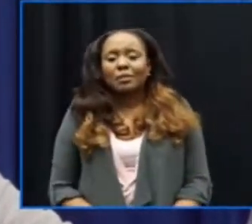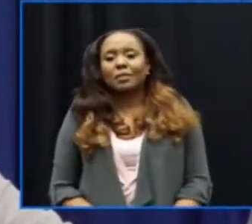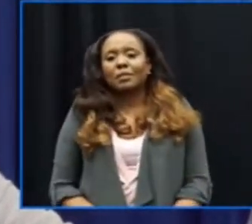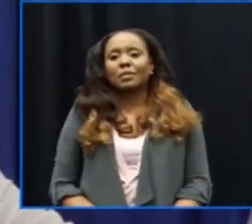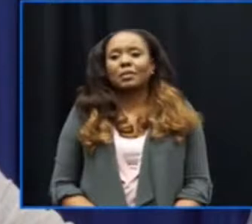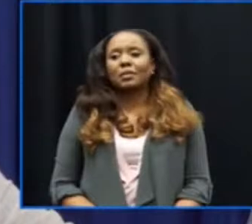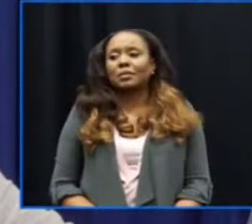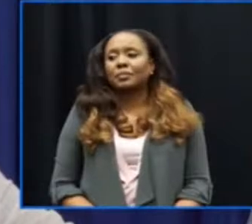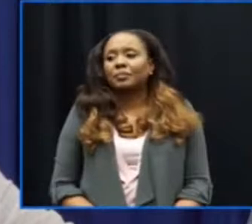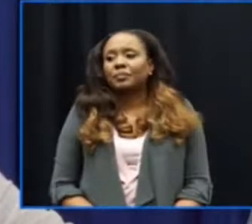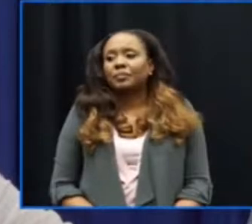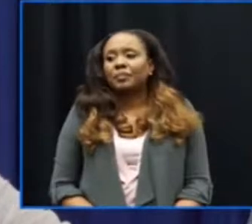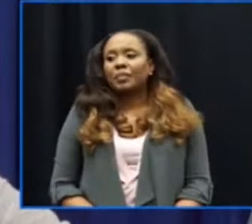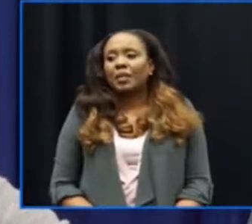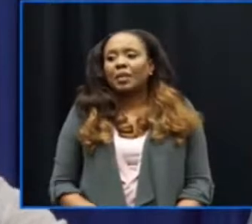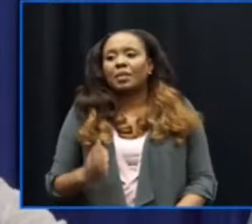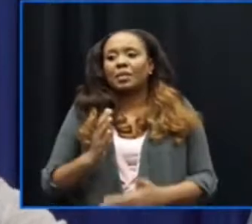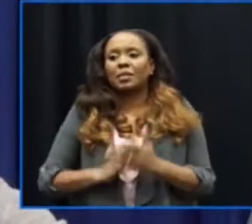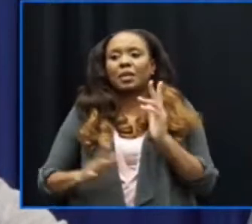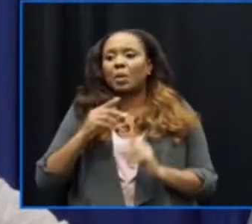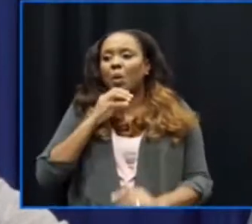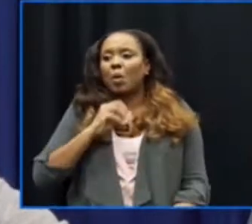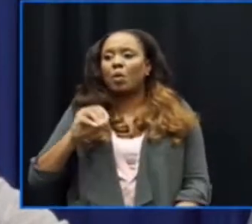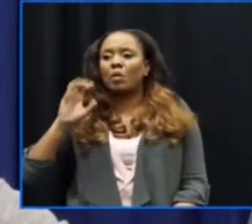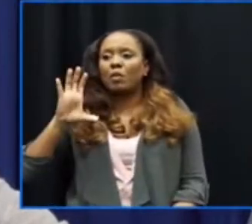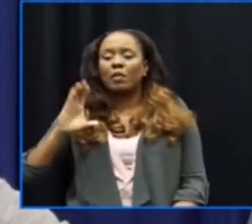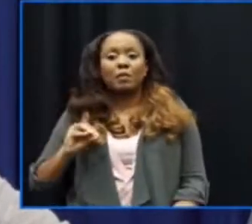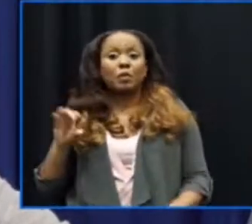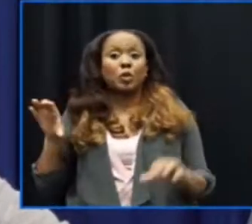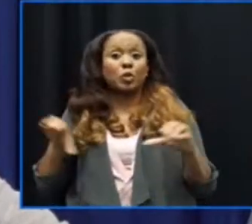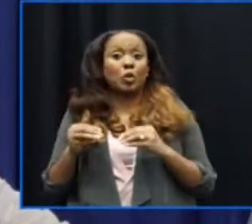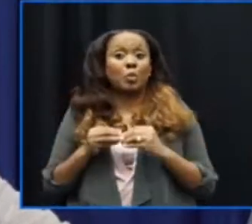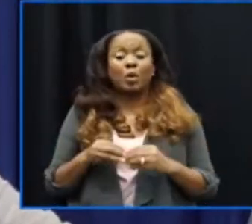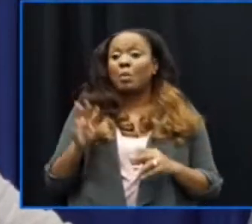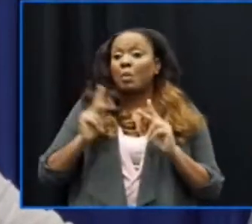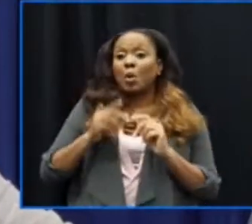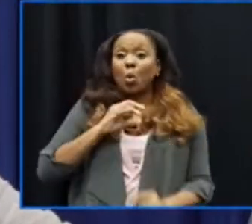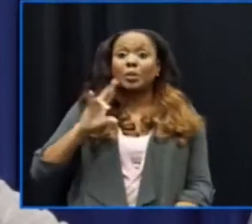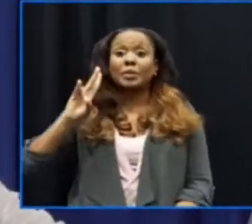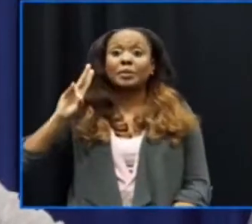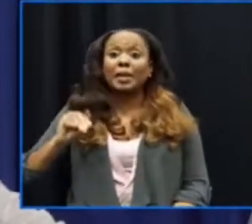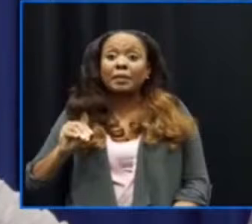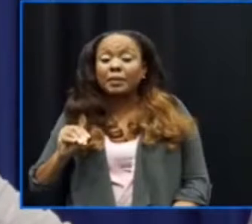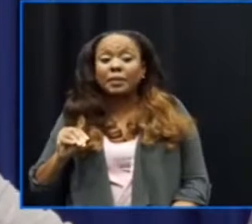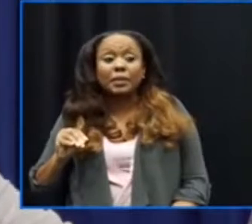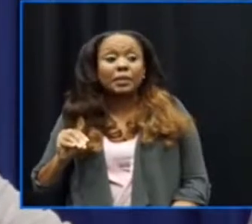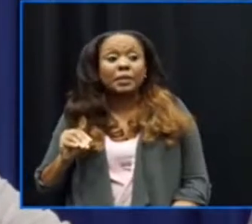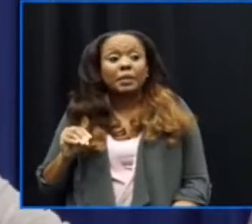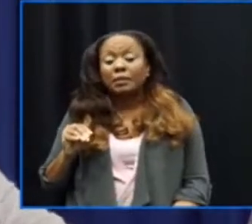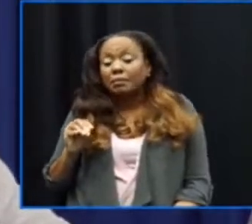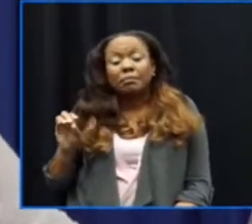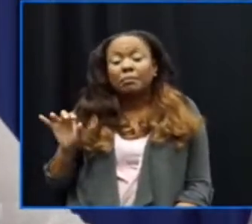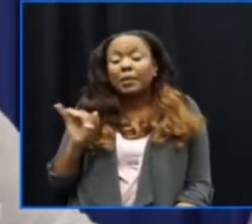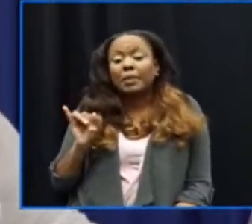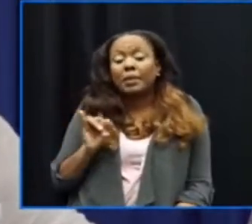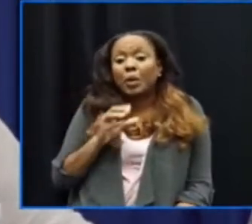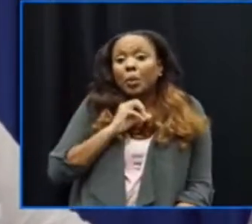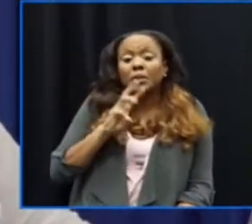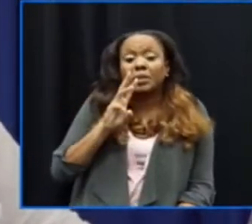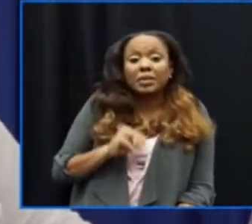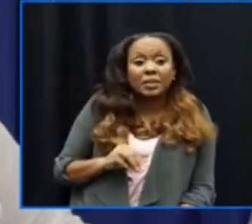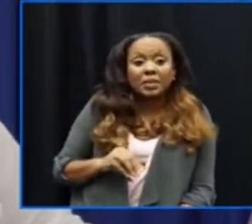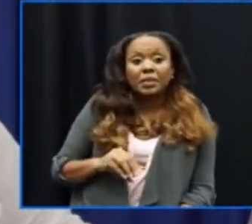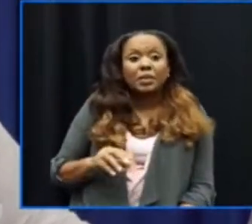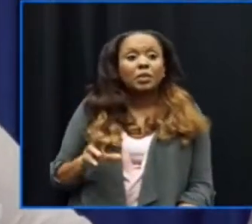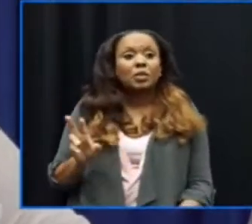at 50 doing what they used to do at 40. And people at 70 doing what they used to do at 60. And people at 80 doing